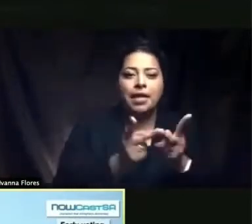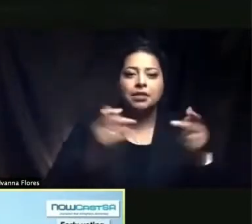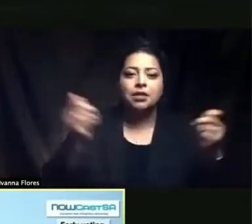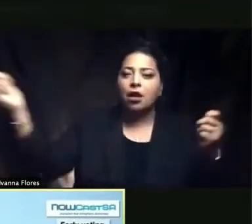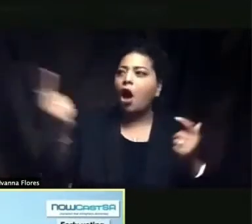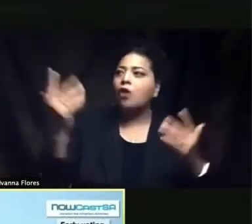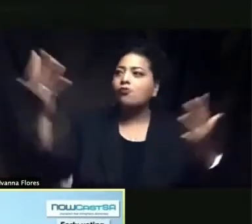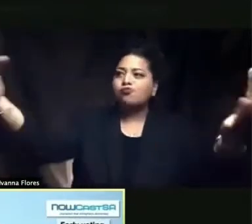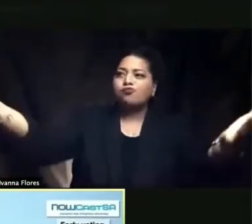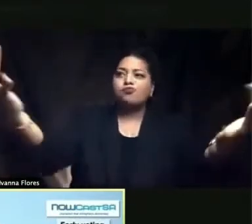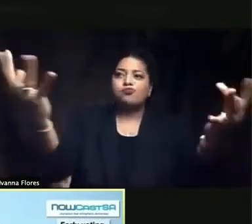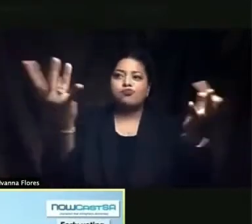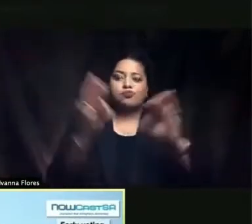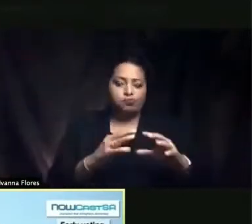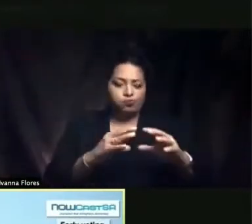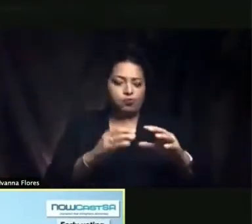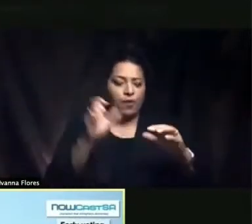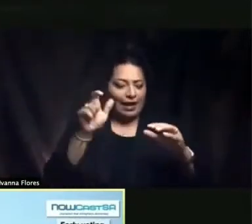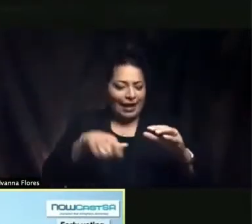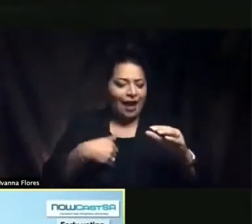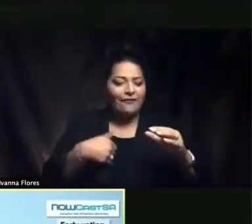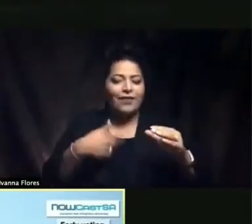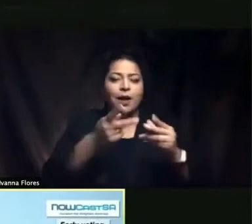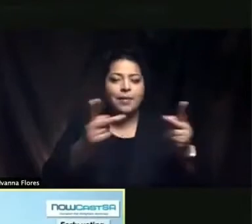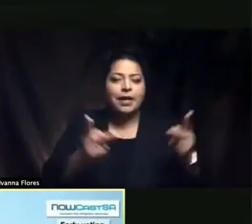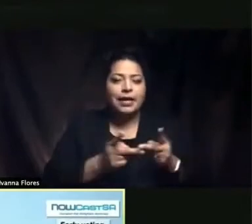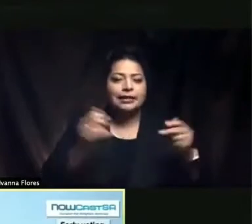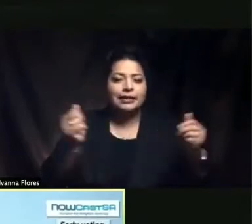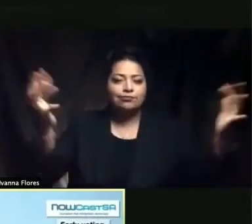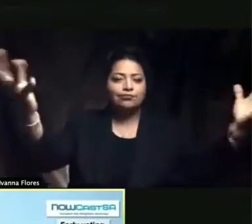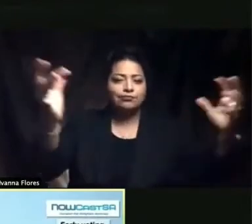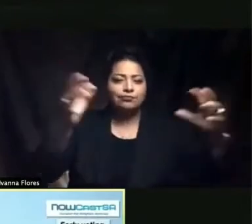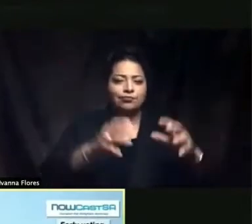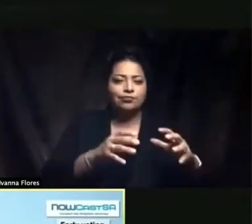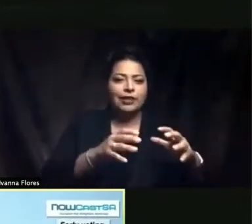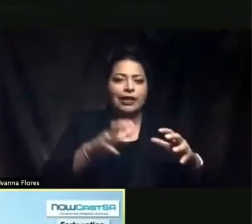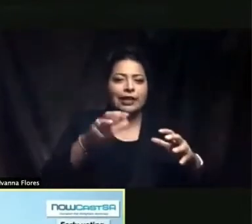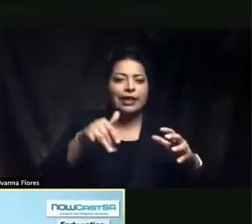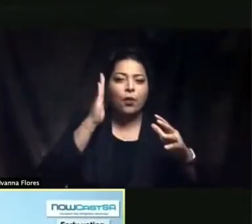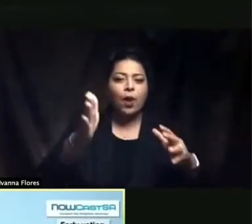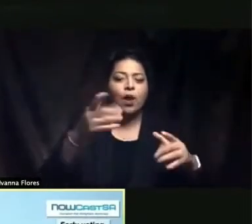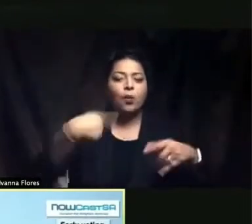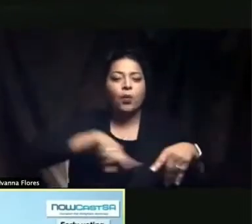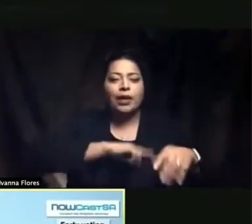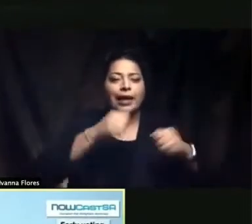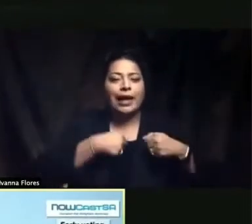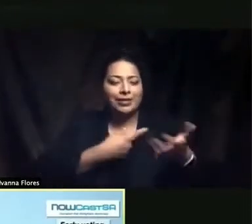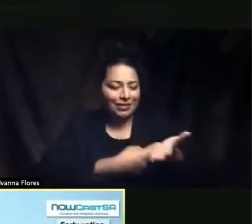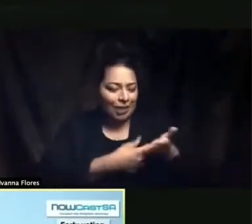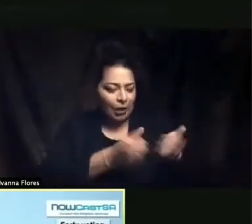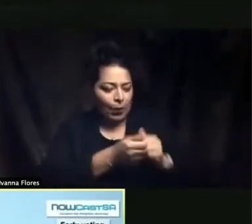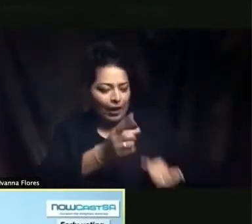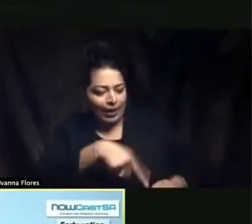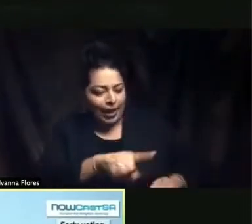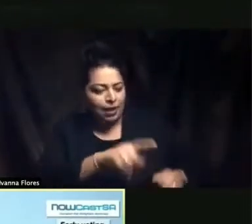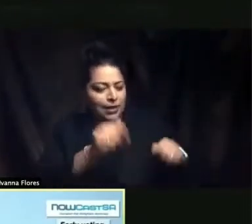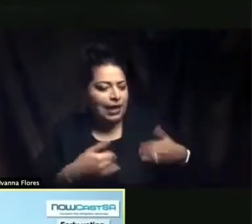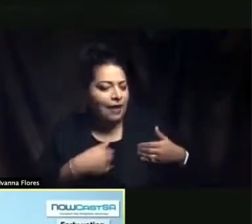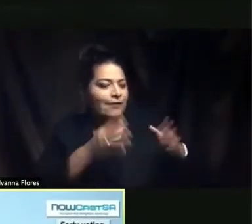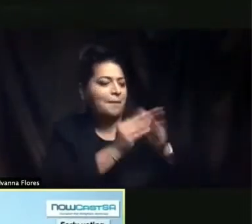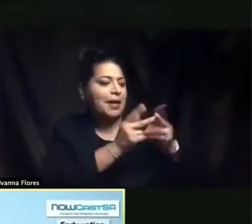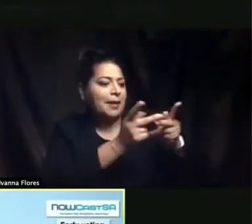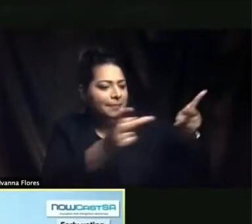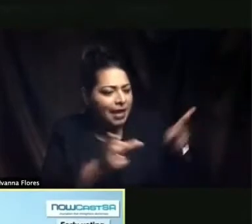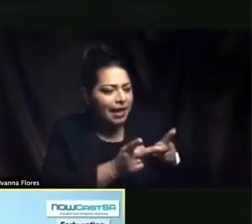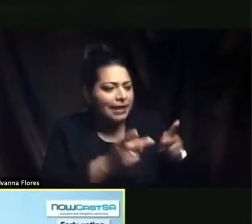together. See, you need to create a place to where they can all come together, and then that way you can talk to them. They can have meeting spaces. They can come